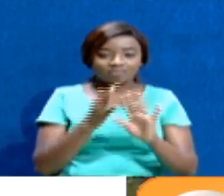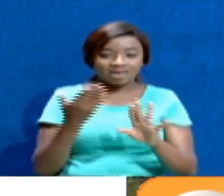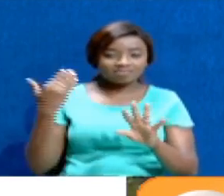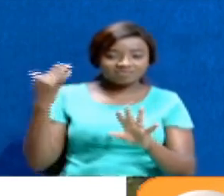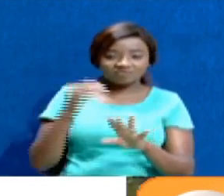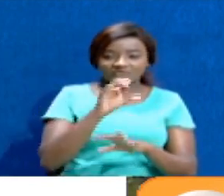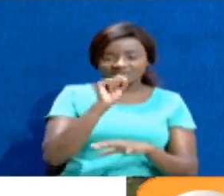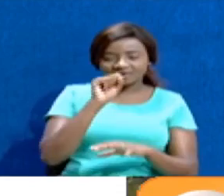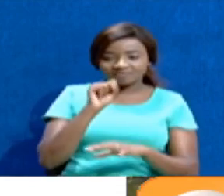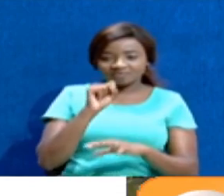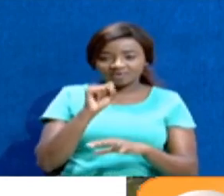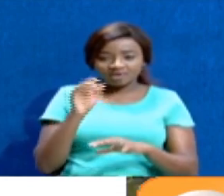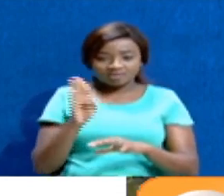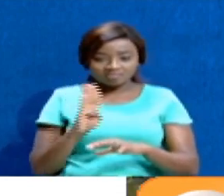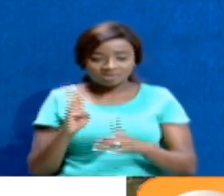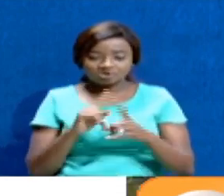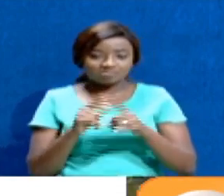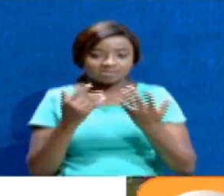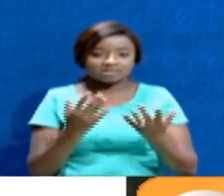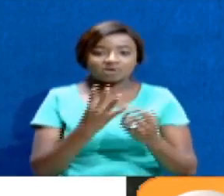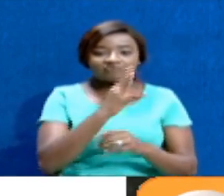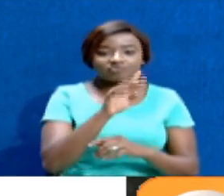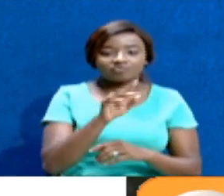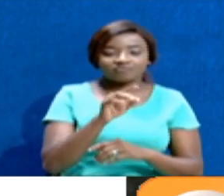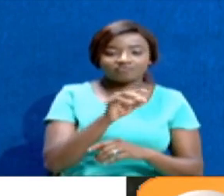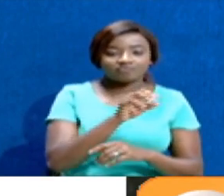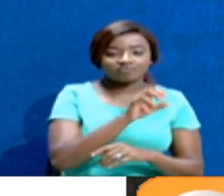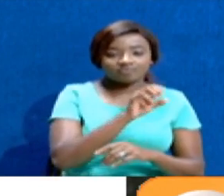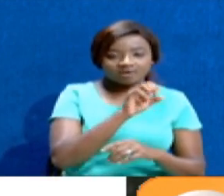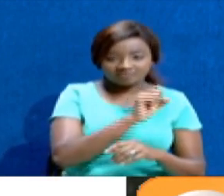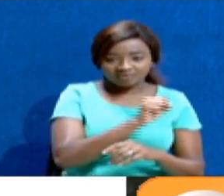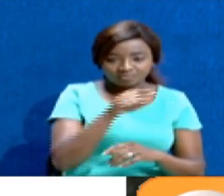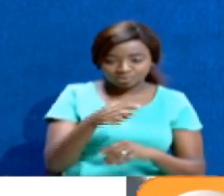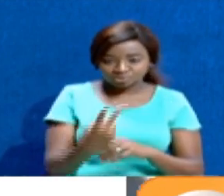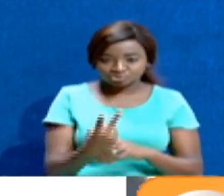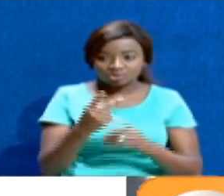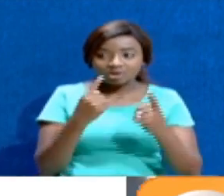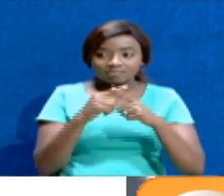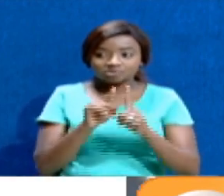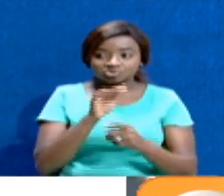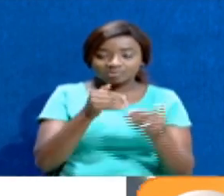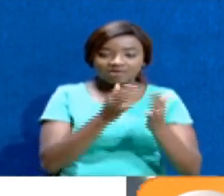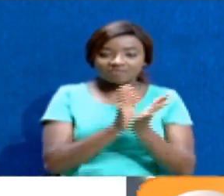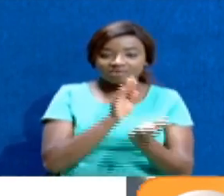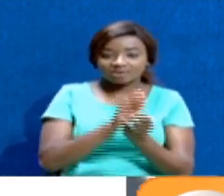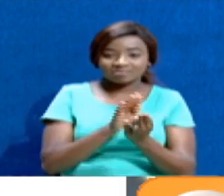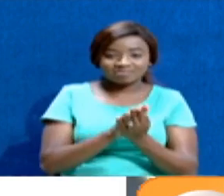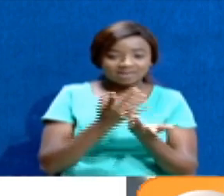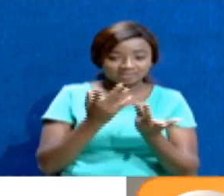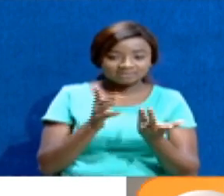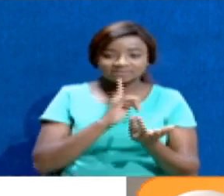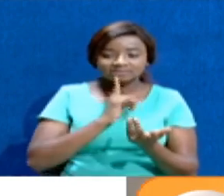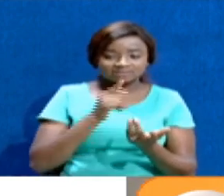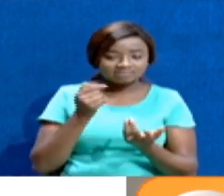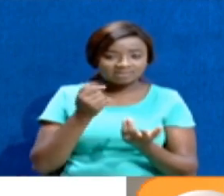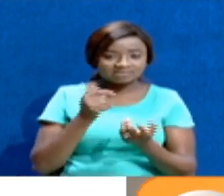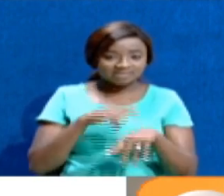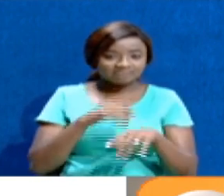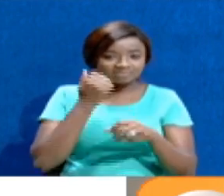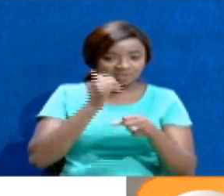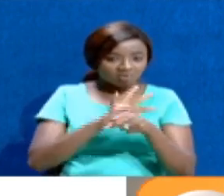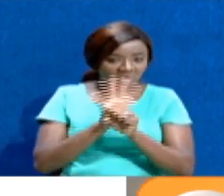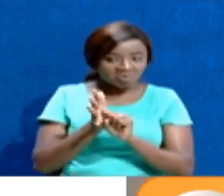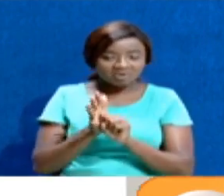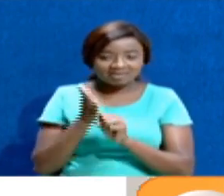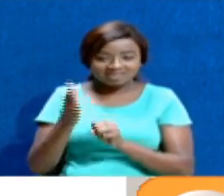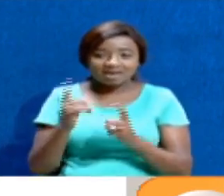billion in a similar period in 2019. Unlike other lenders, Family Bank defied the COVID-19 pandemic to post a